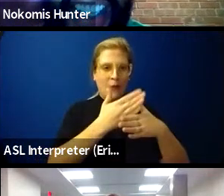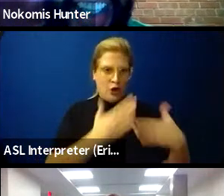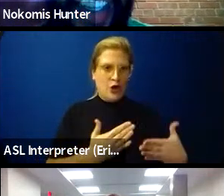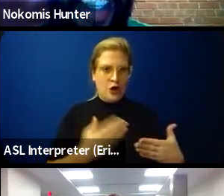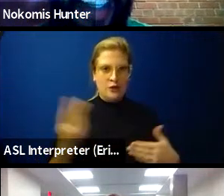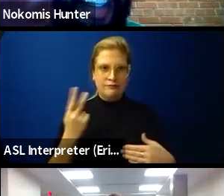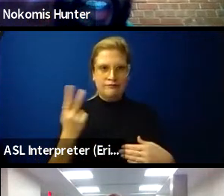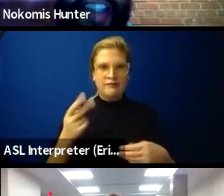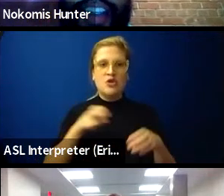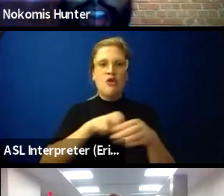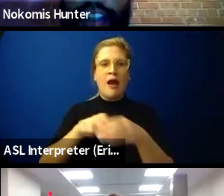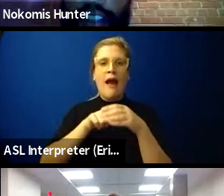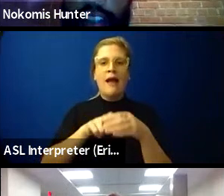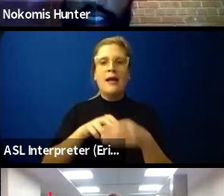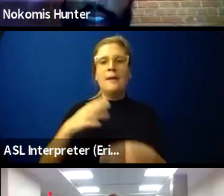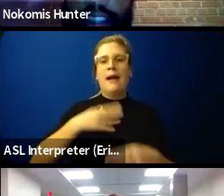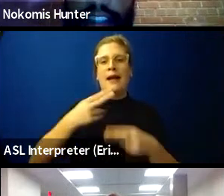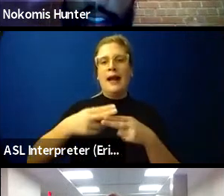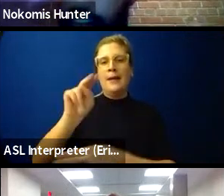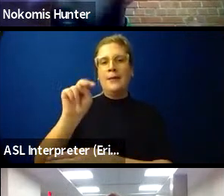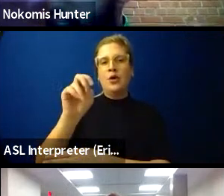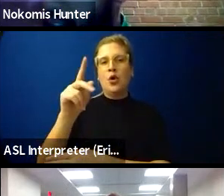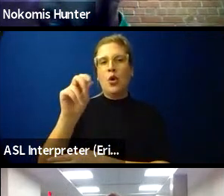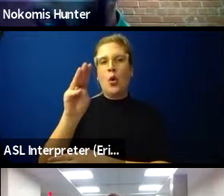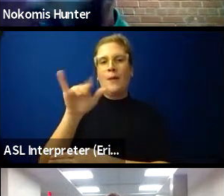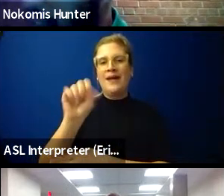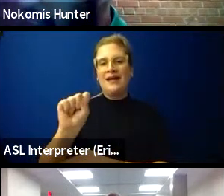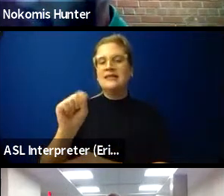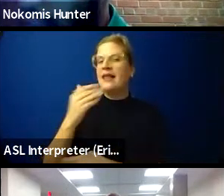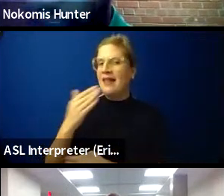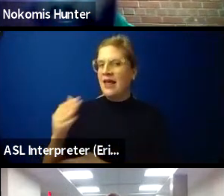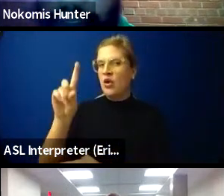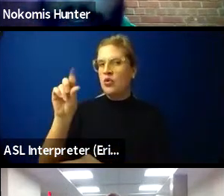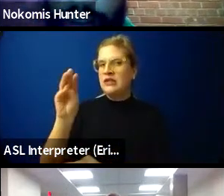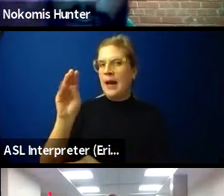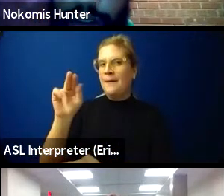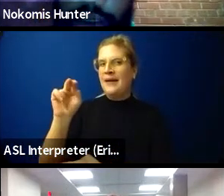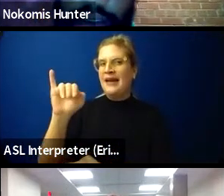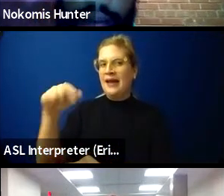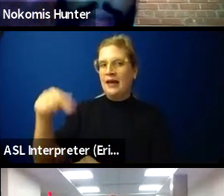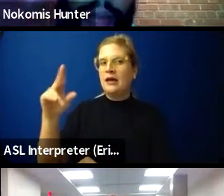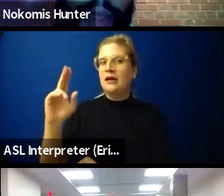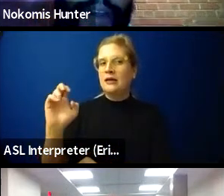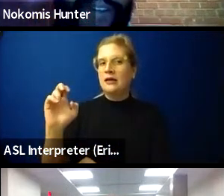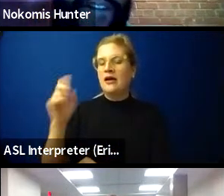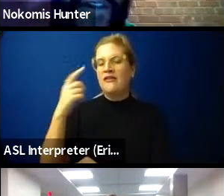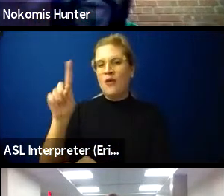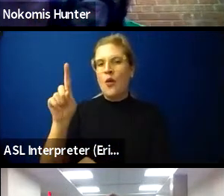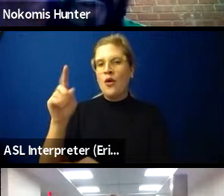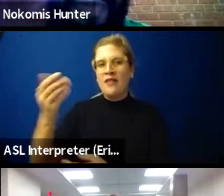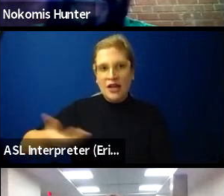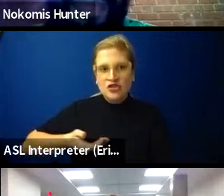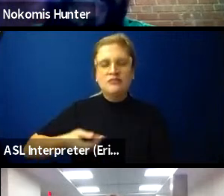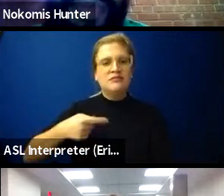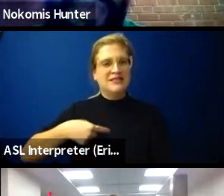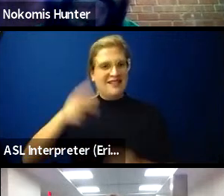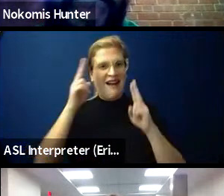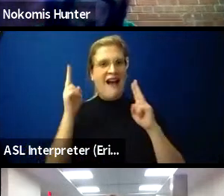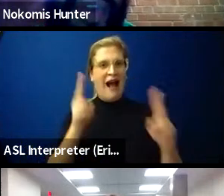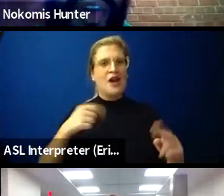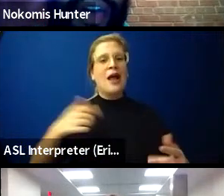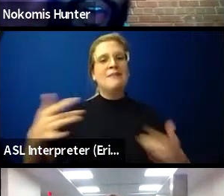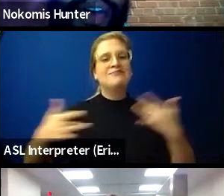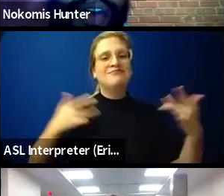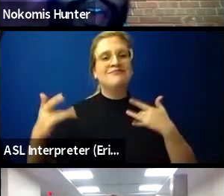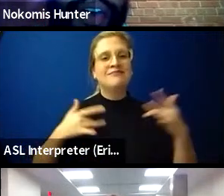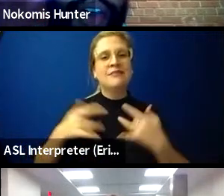So my name is Nokomis Hunter, and thanks, Dominique, for the introduction. I want to say that it is an honor, and I'm very excited to